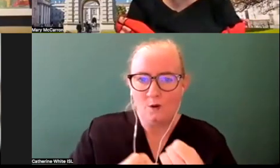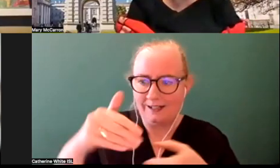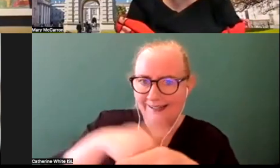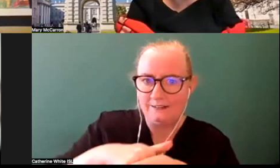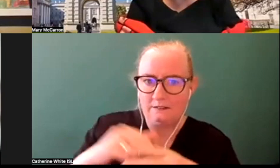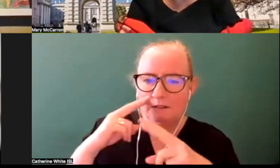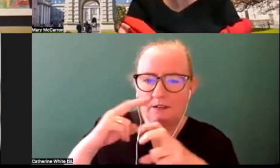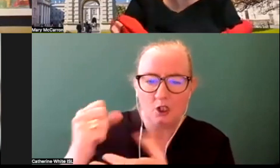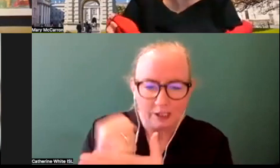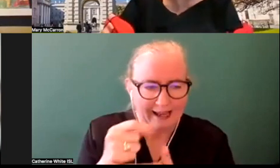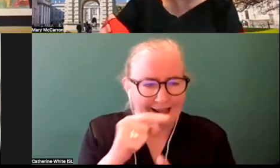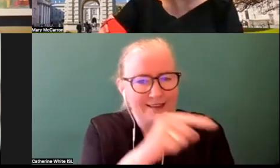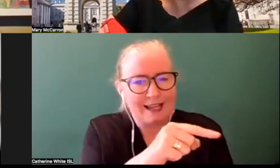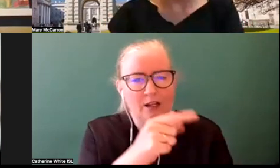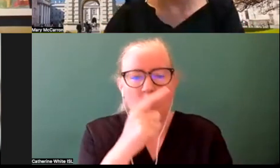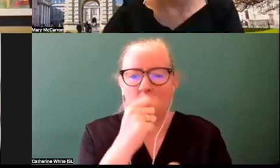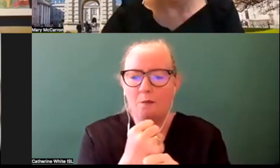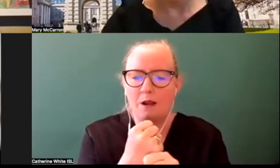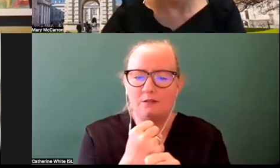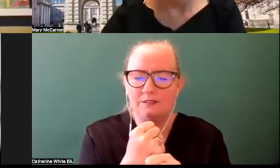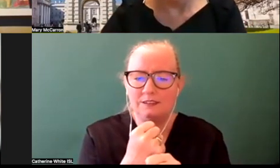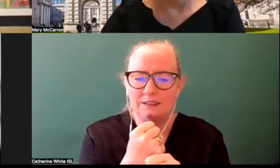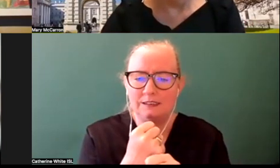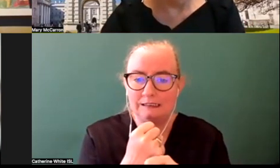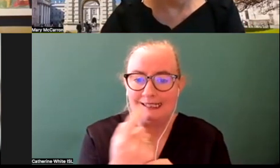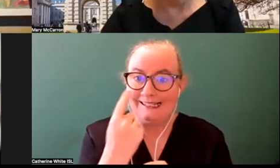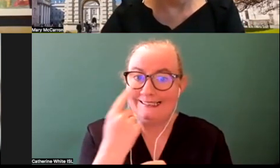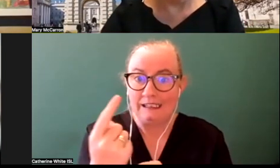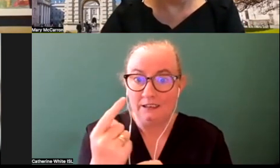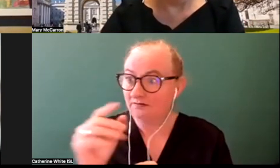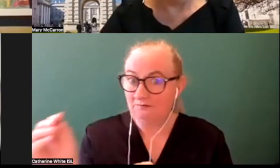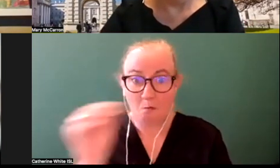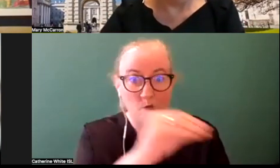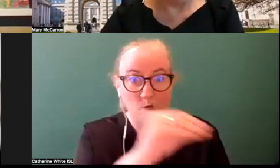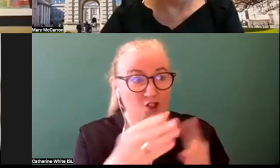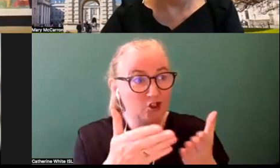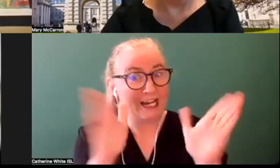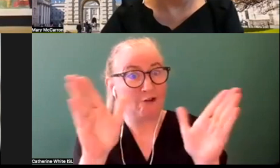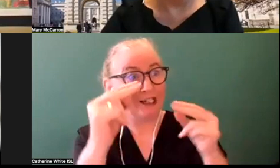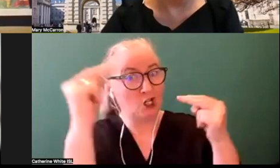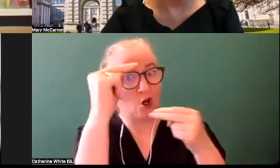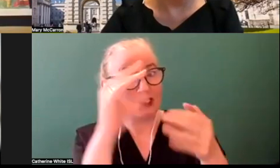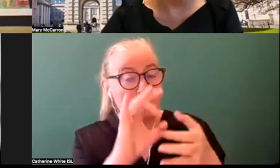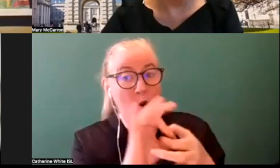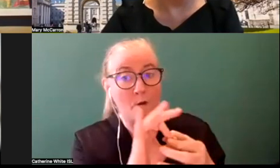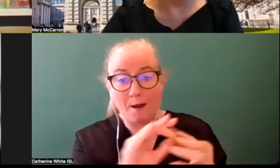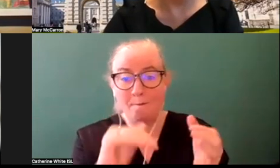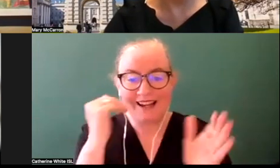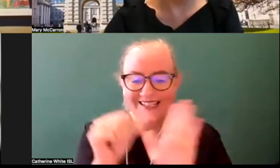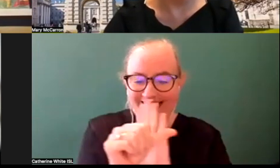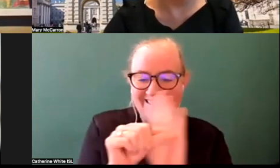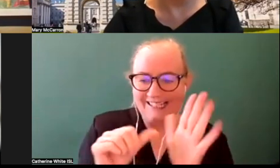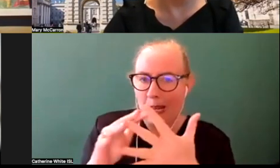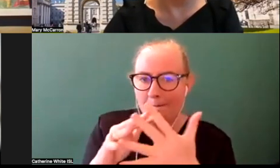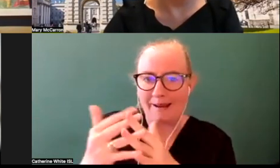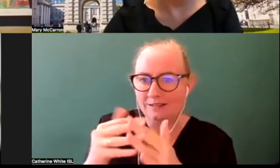you know, talked about having to maybe somebody go to a generic nursing home because the skill set and the skill mix